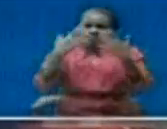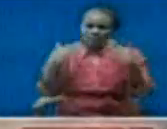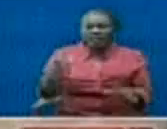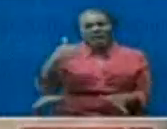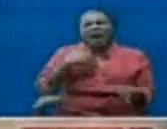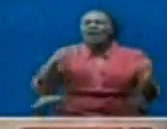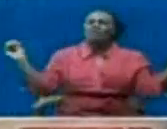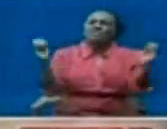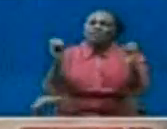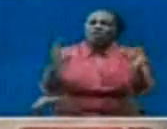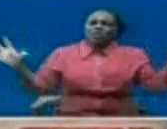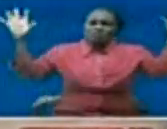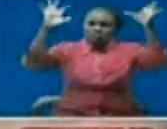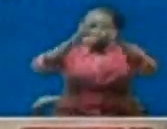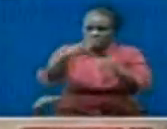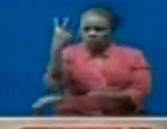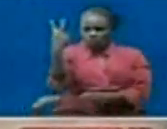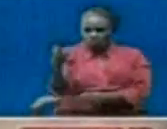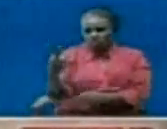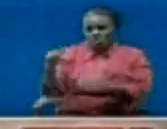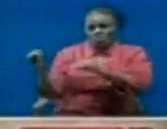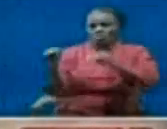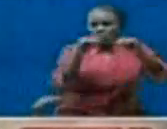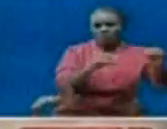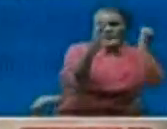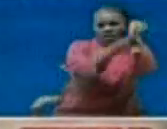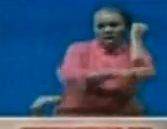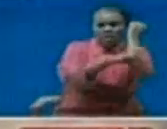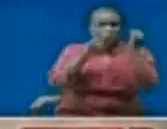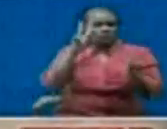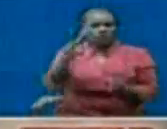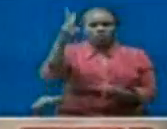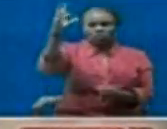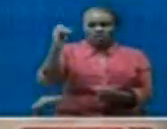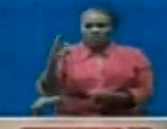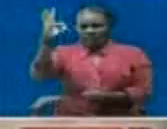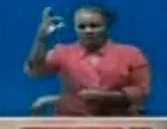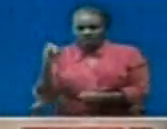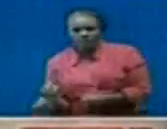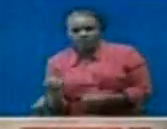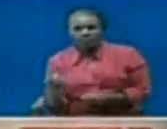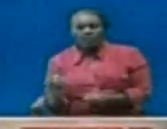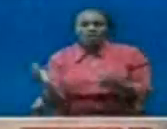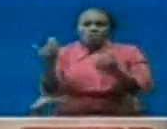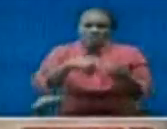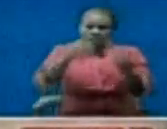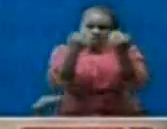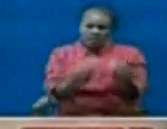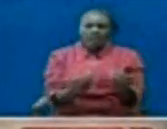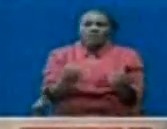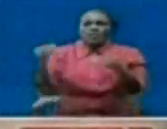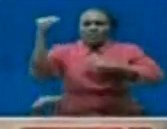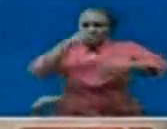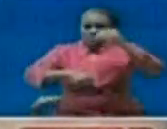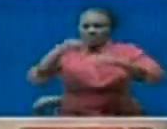have that. So let's combine these two things and move this country to Vision 2030, everybody together. But Gwada, do we need a referendum for this? We